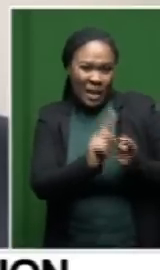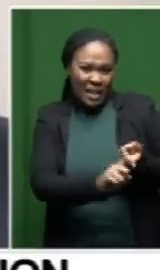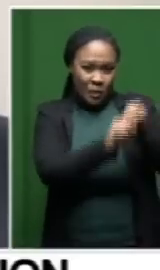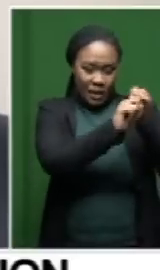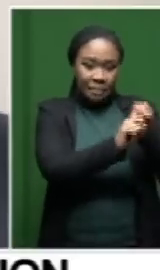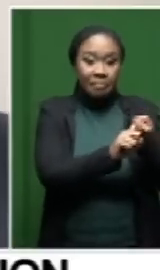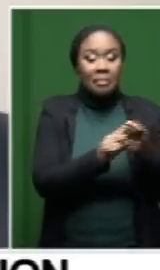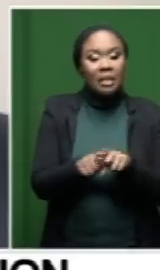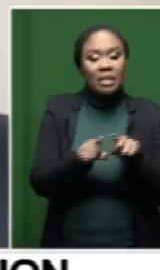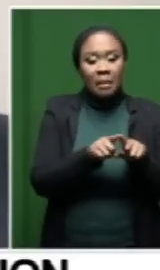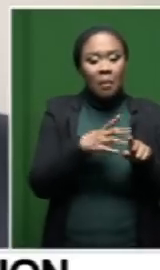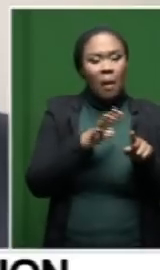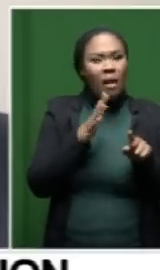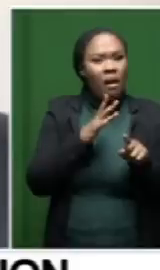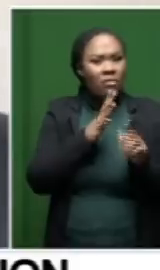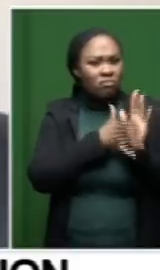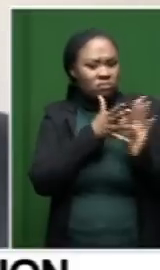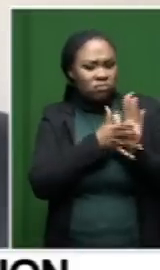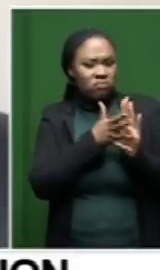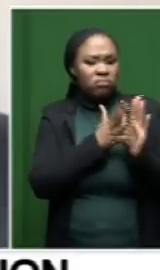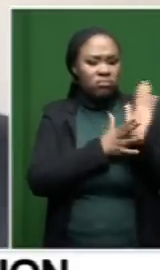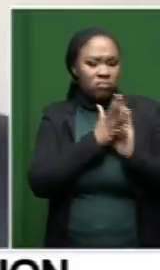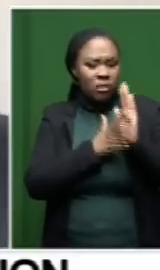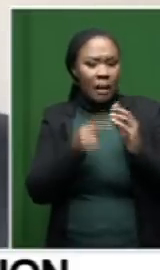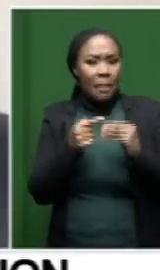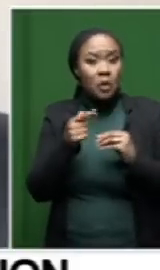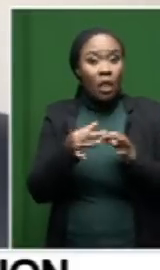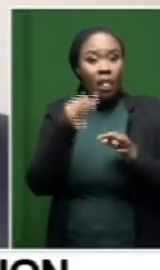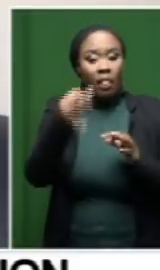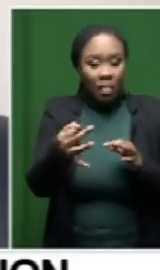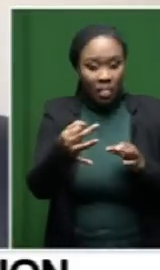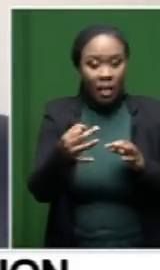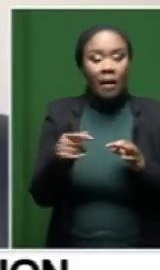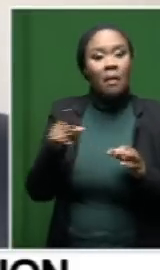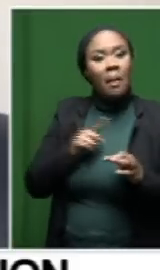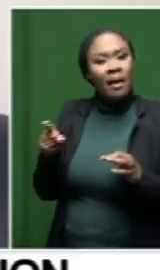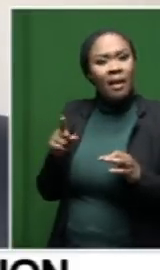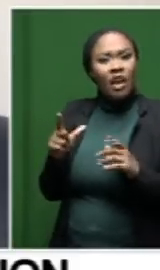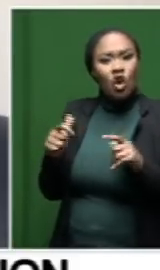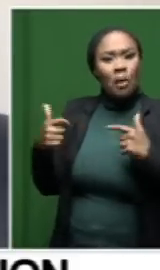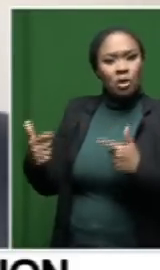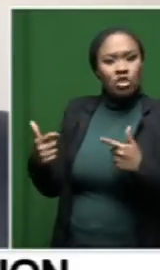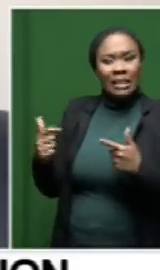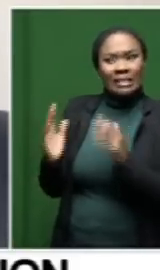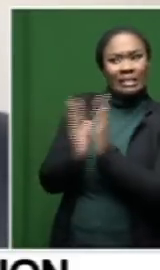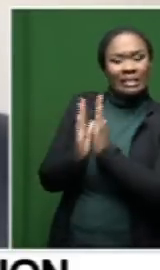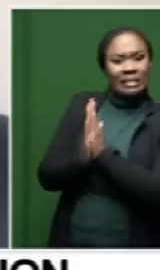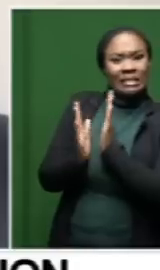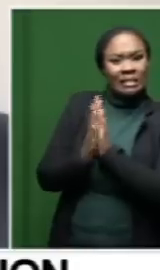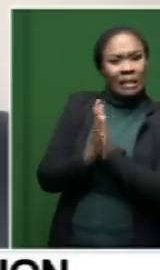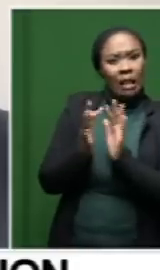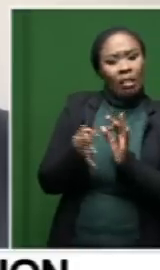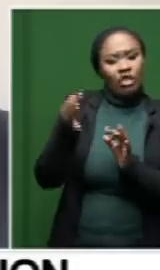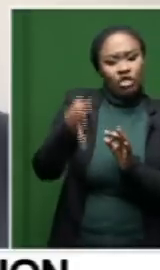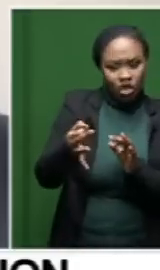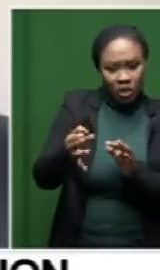about this extension that we saw. The commission applying for extensions to the court because they couldn't meet the initial deadlines. And we do